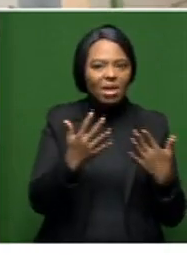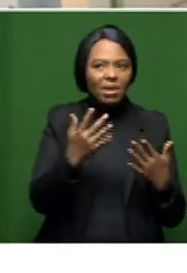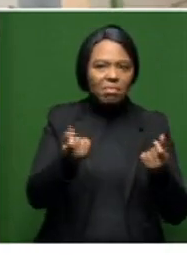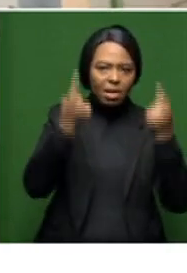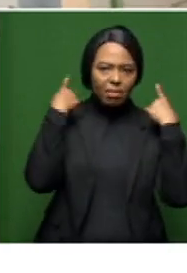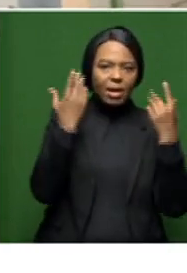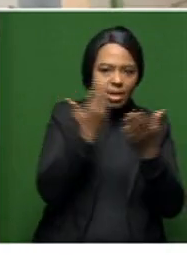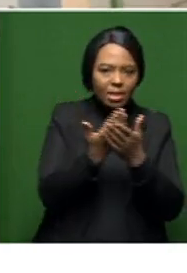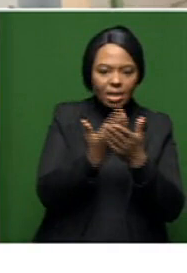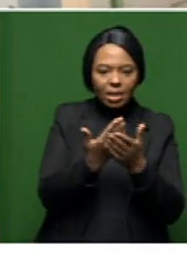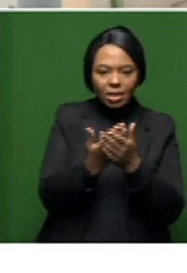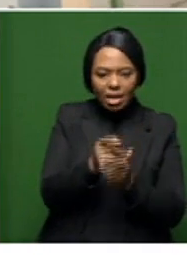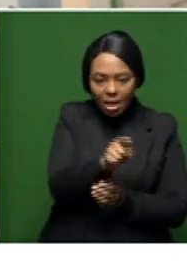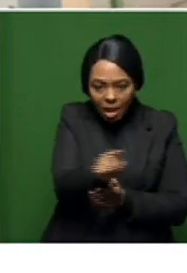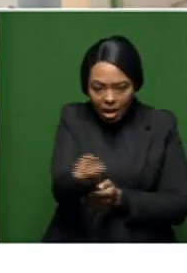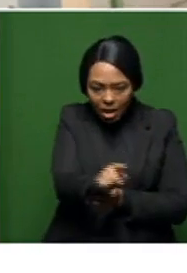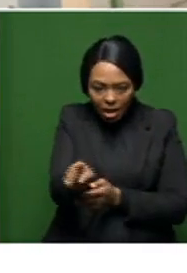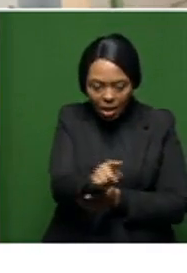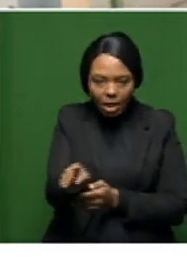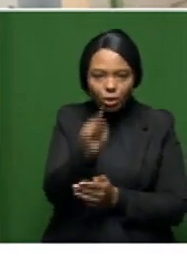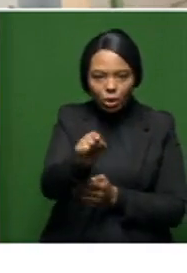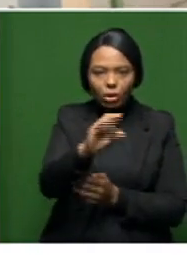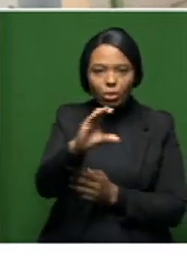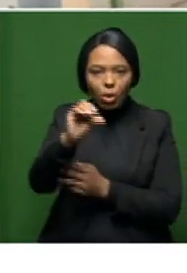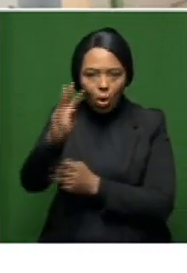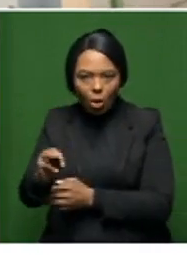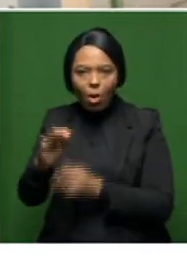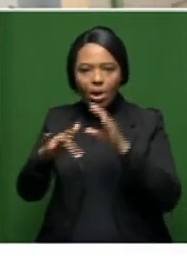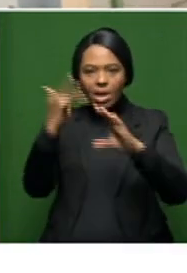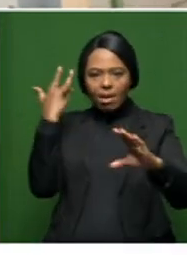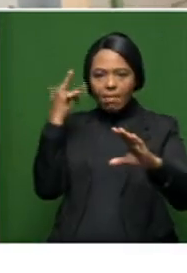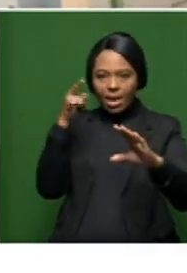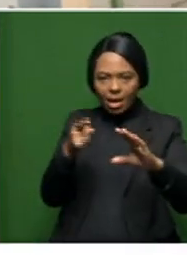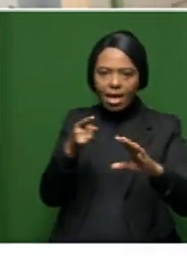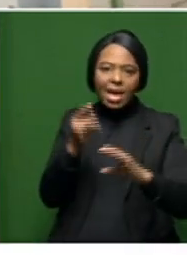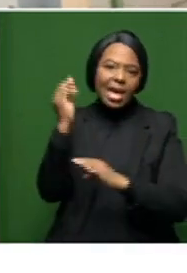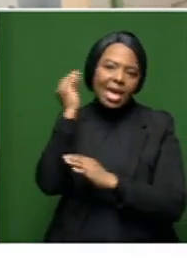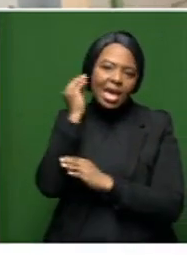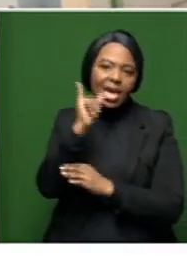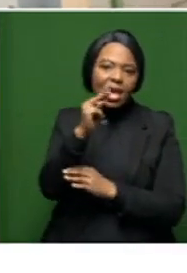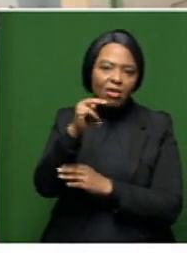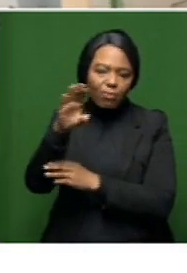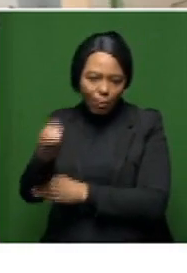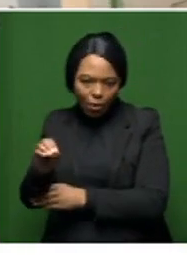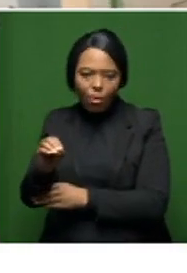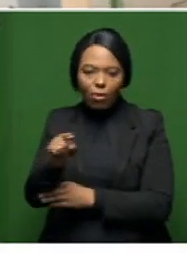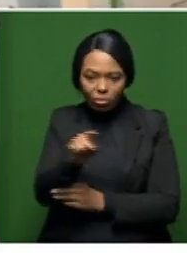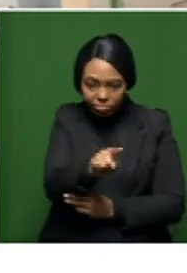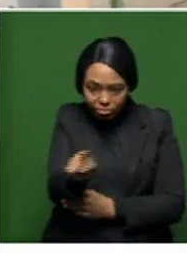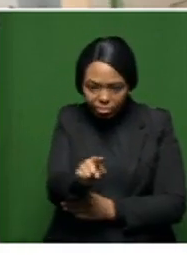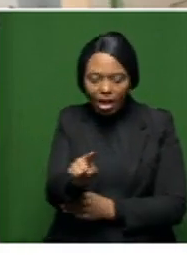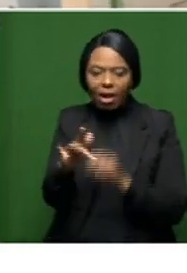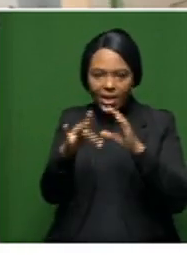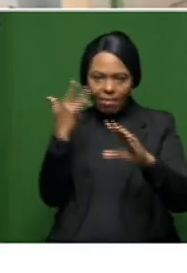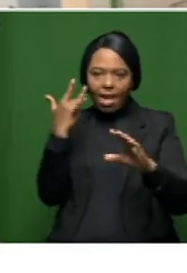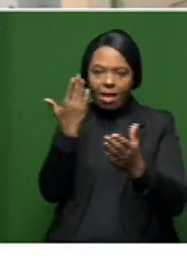can go to advantagelearn.com or email us directly at info@advantagelearn.com. But thank you, Grant, for this great opportunity, and we look